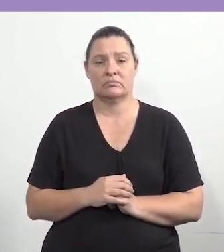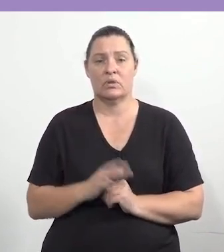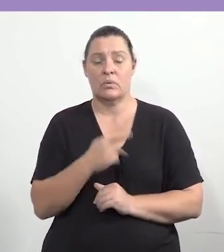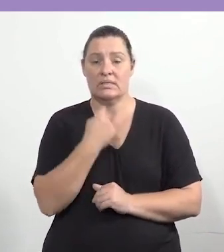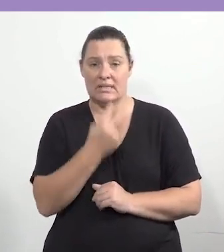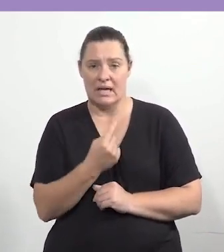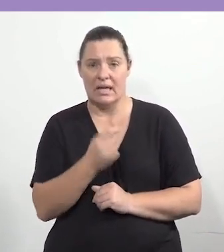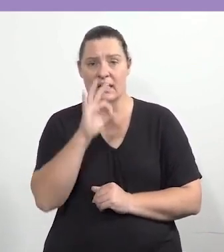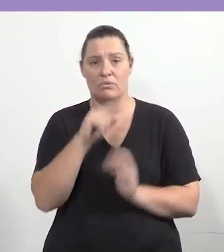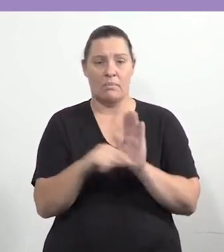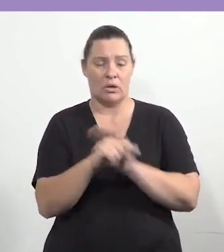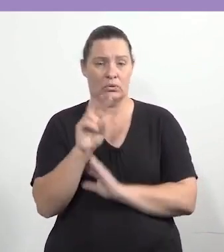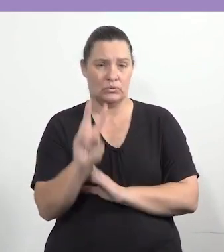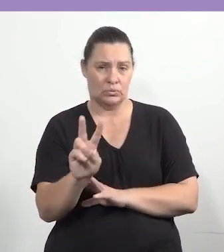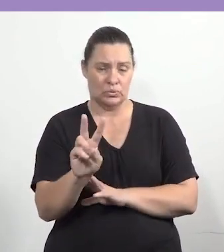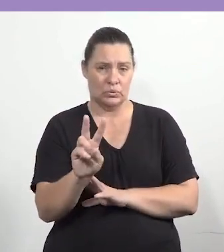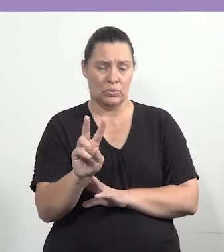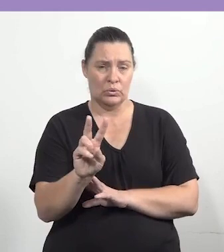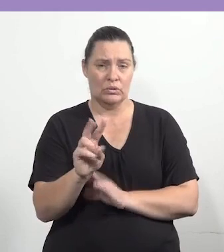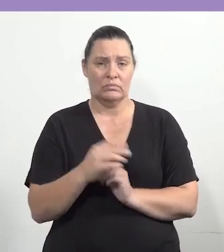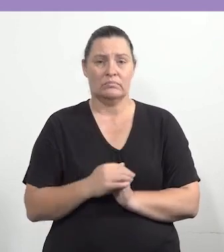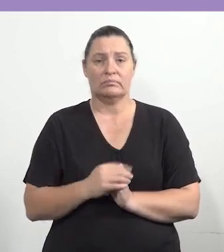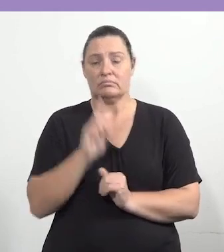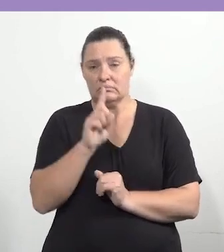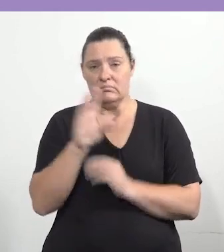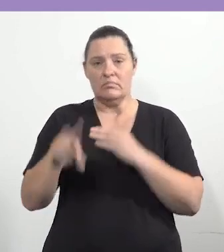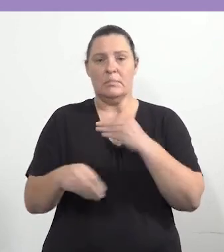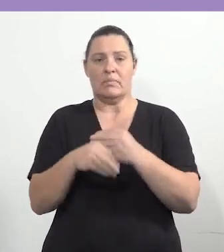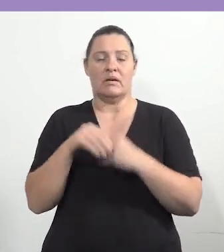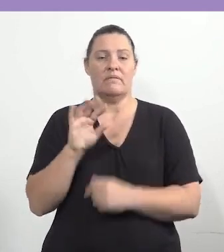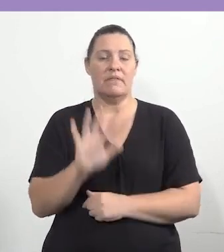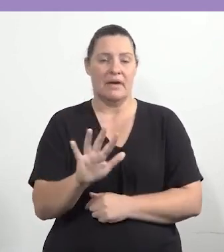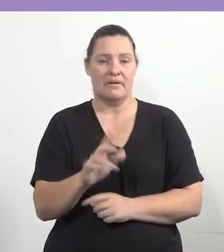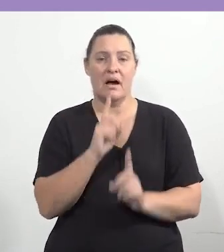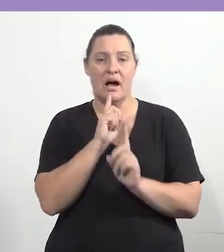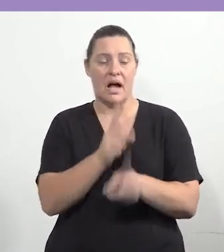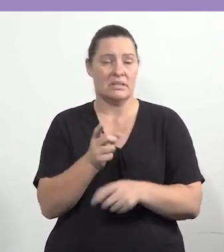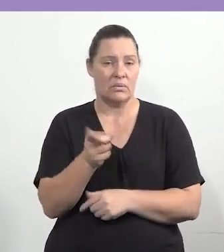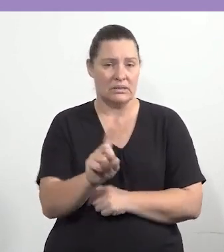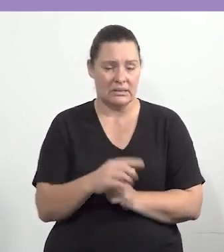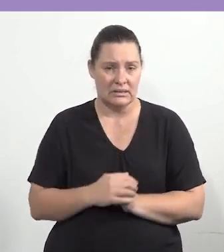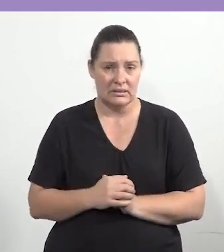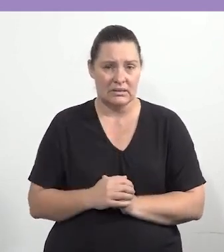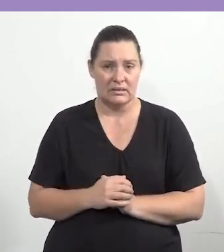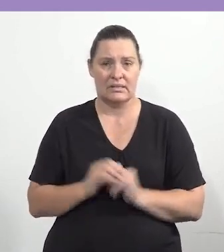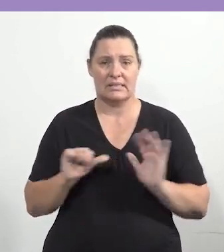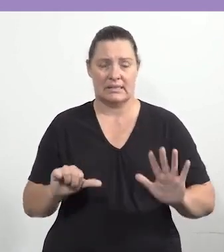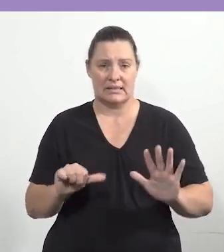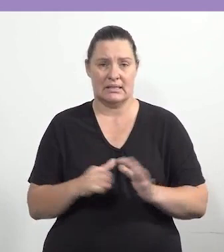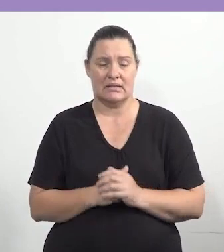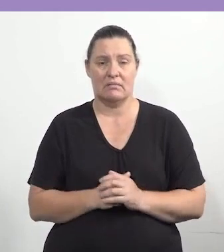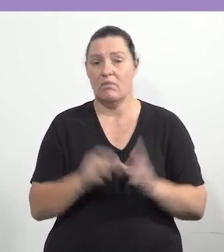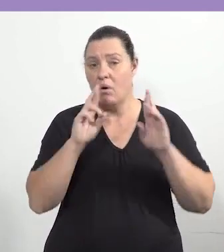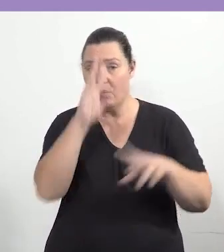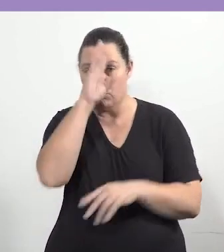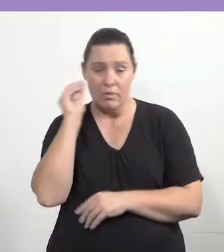Then we say 3 minus 2, which is 1, and we add the 5. Our answer is going to be 6.